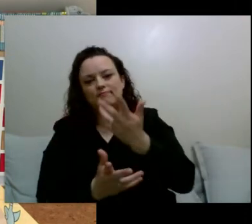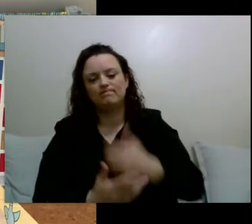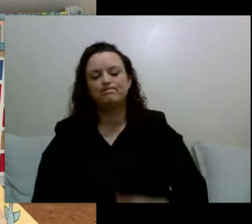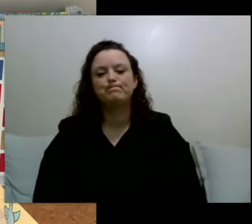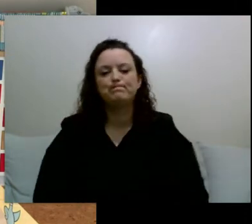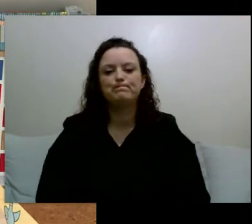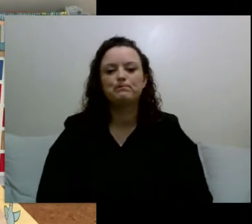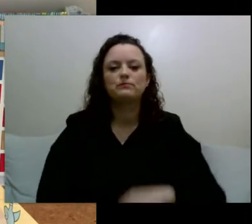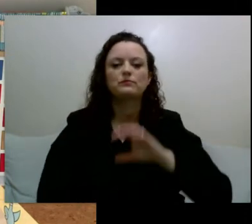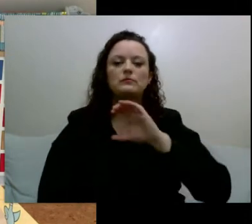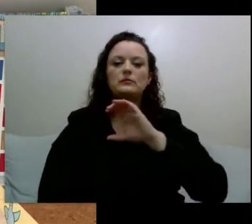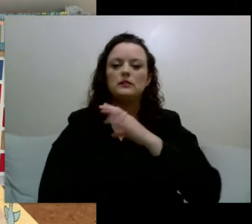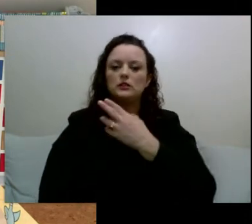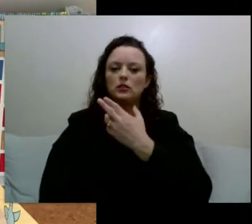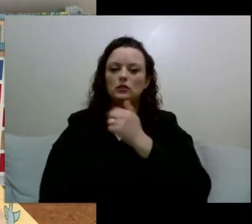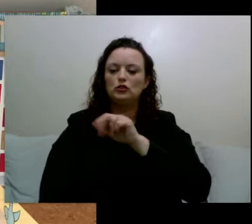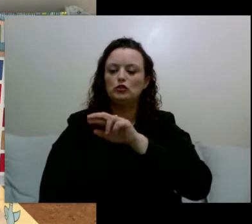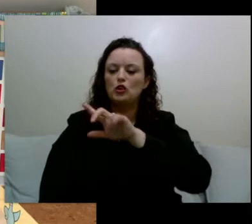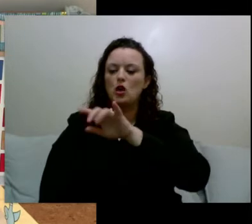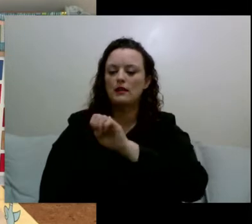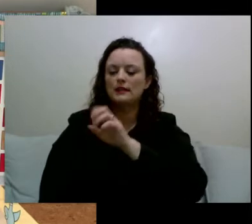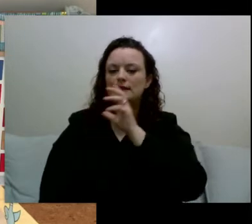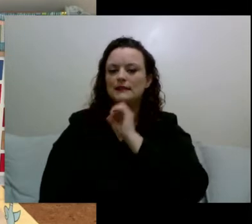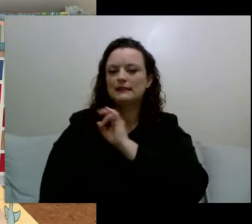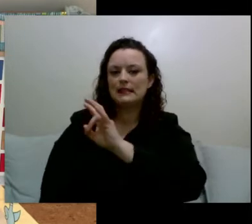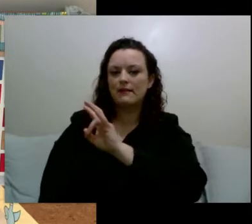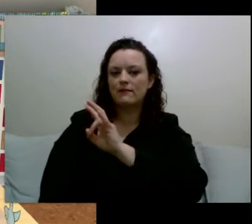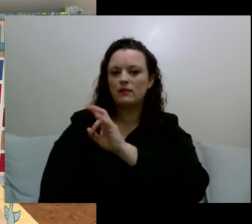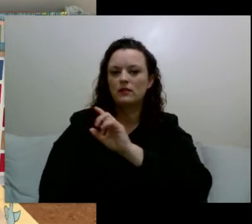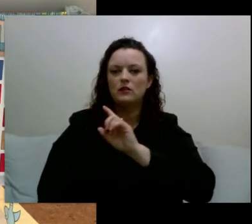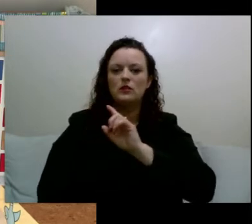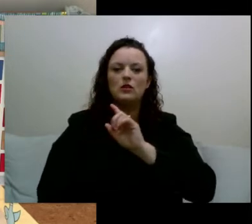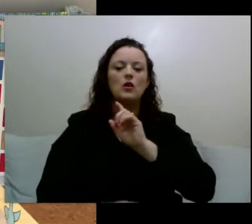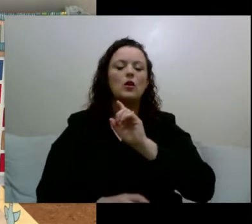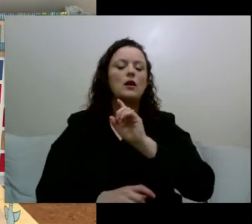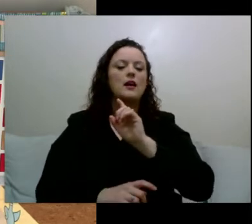Charlie is a 7-year-old in Montreal. Bonjour, Charlie.